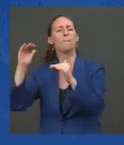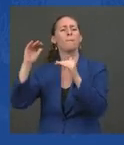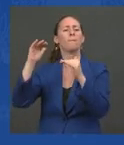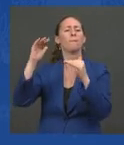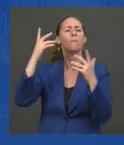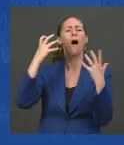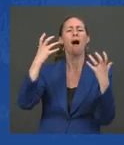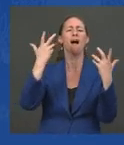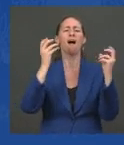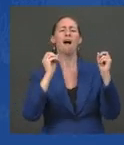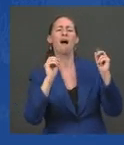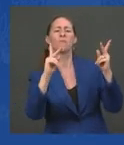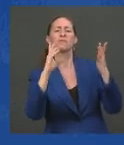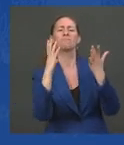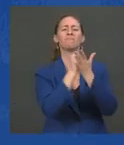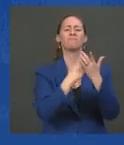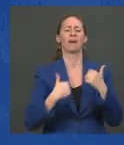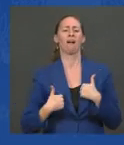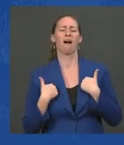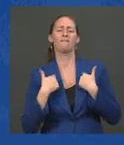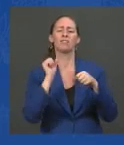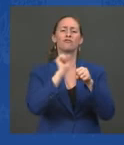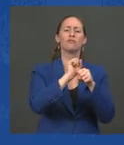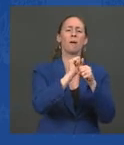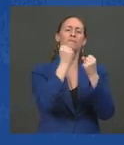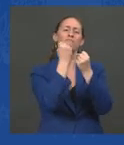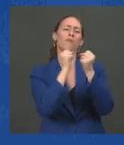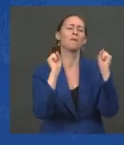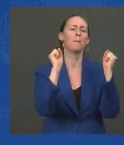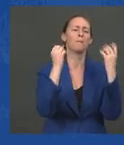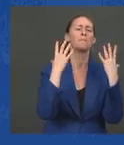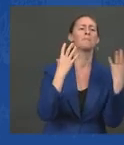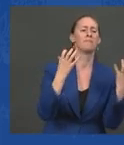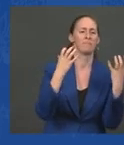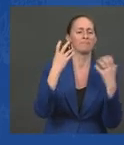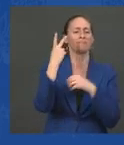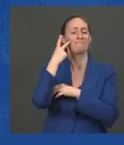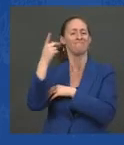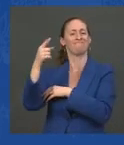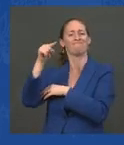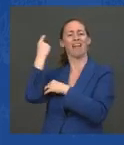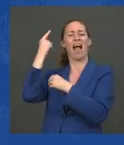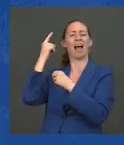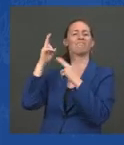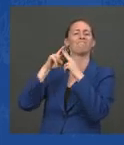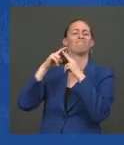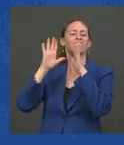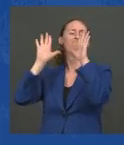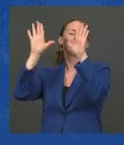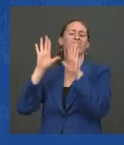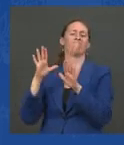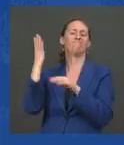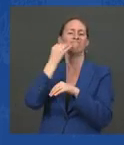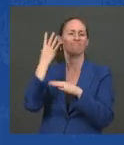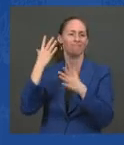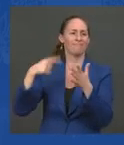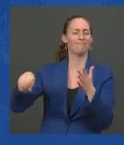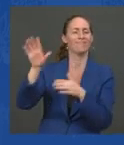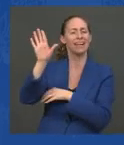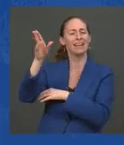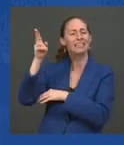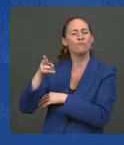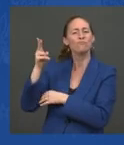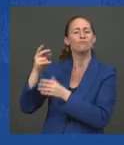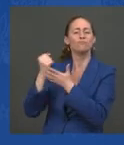of jobs, justice, and freedom, we see Black excellence, American excellence, Black history